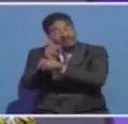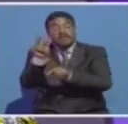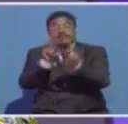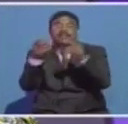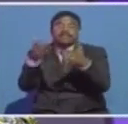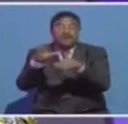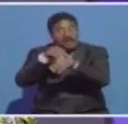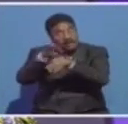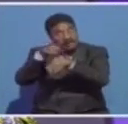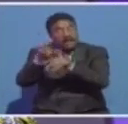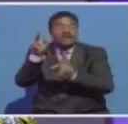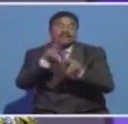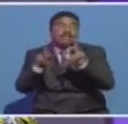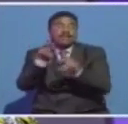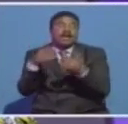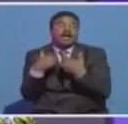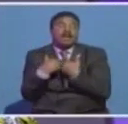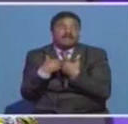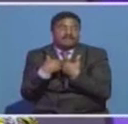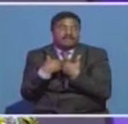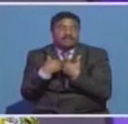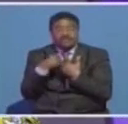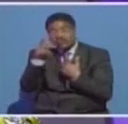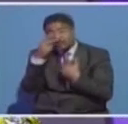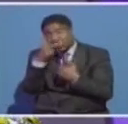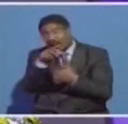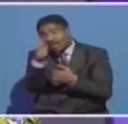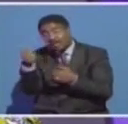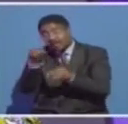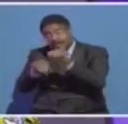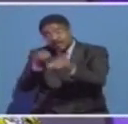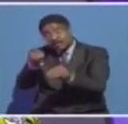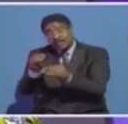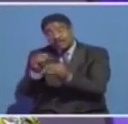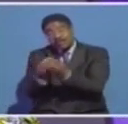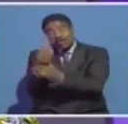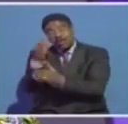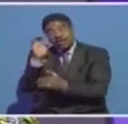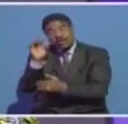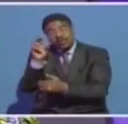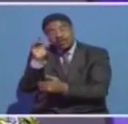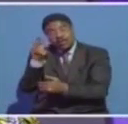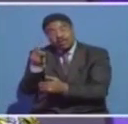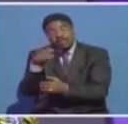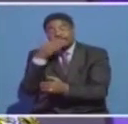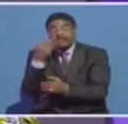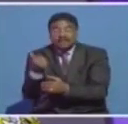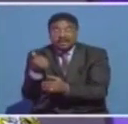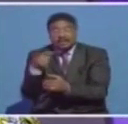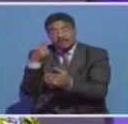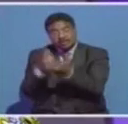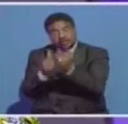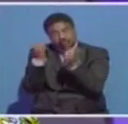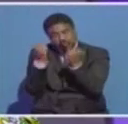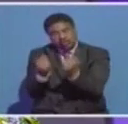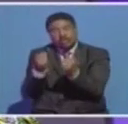advise them to diversify and look at other crops that they can grow which are less resilient to destruction during